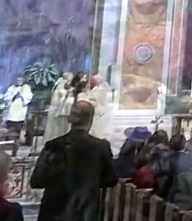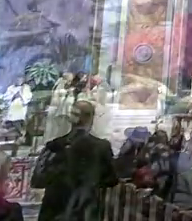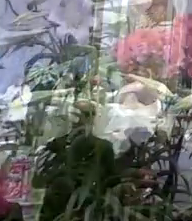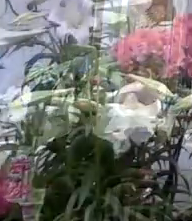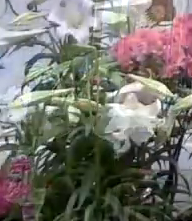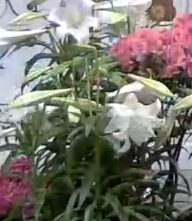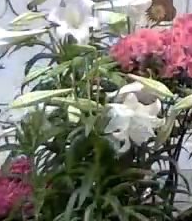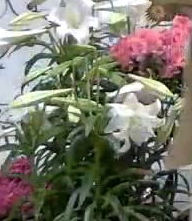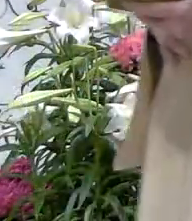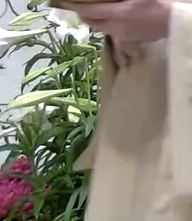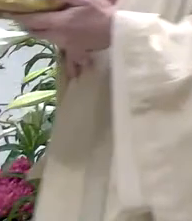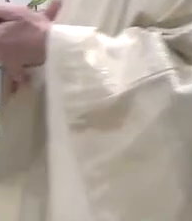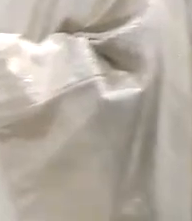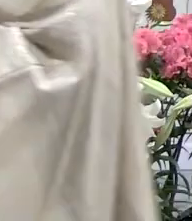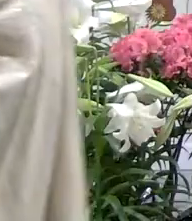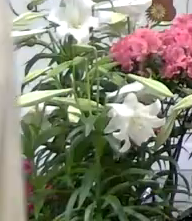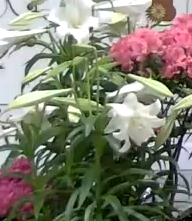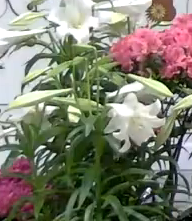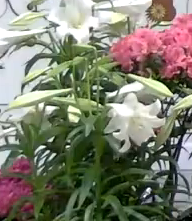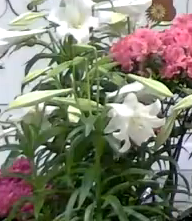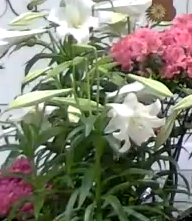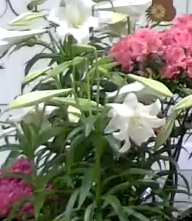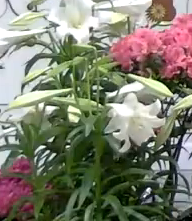ella entrarán.